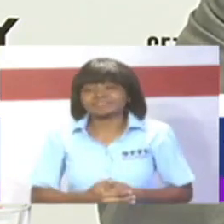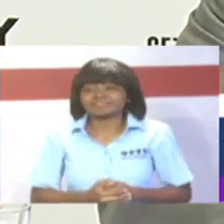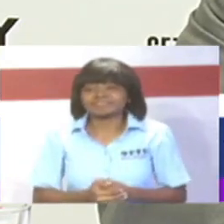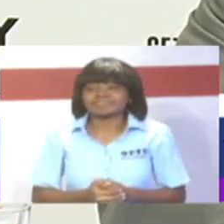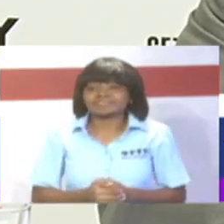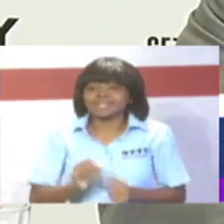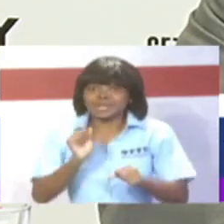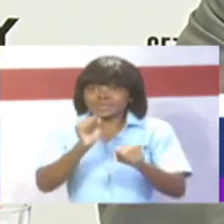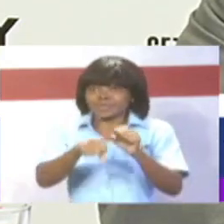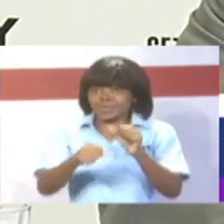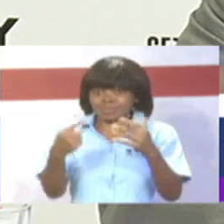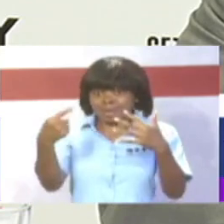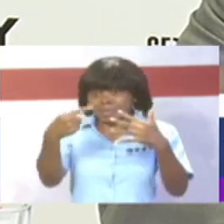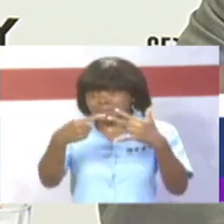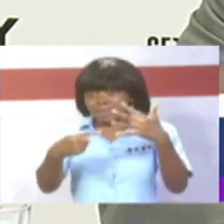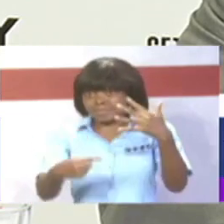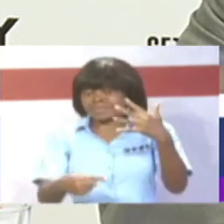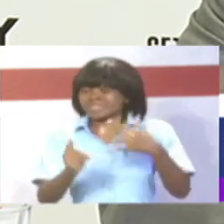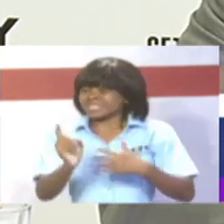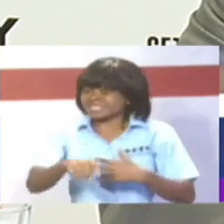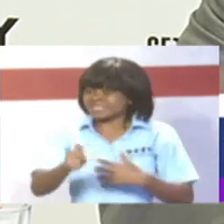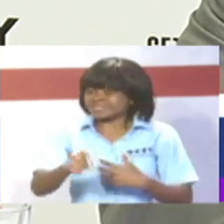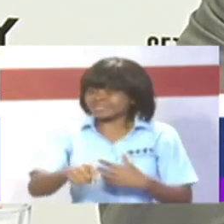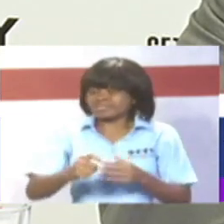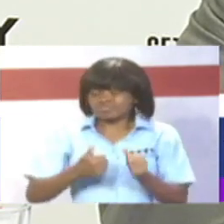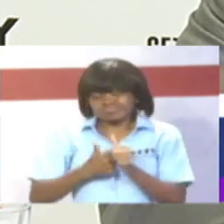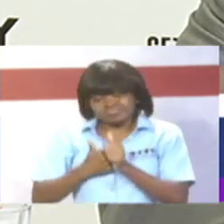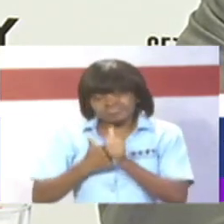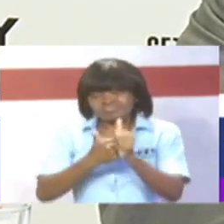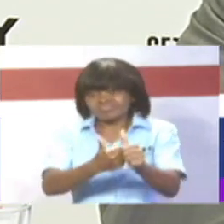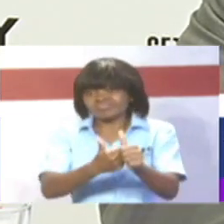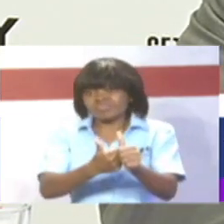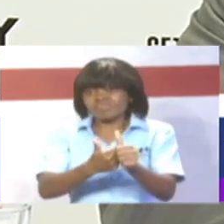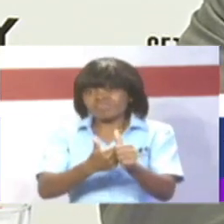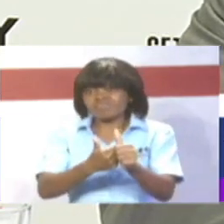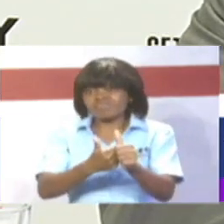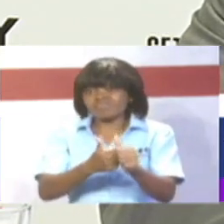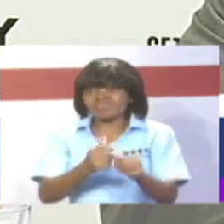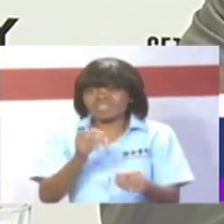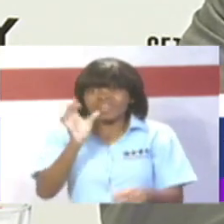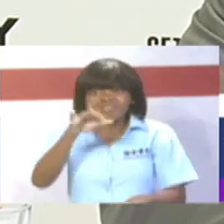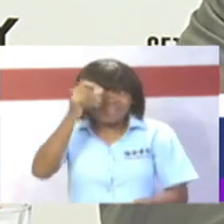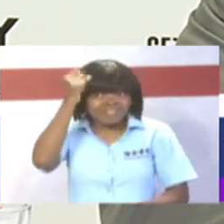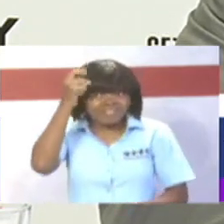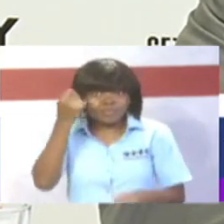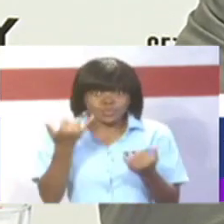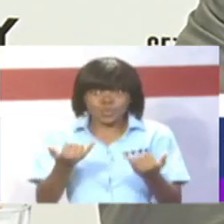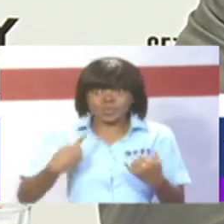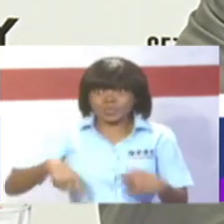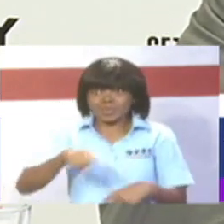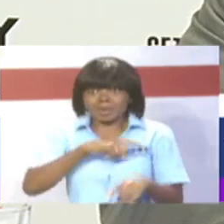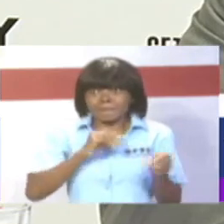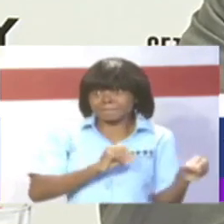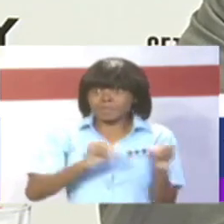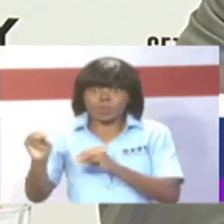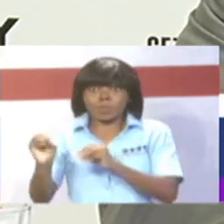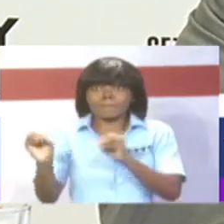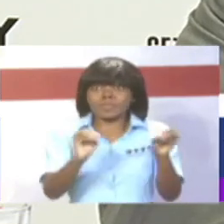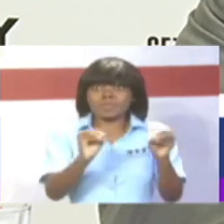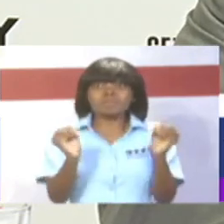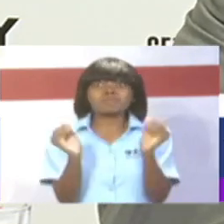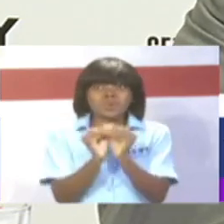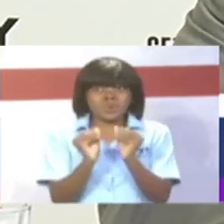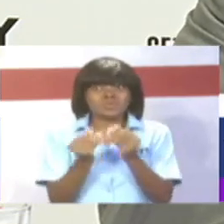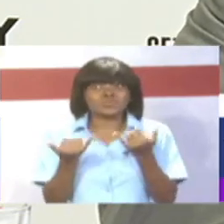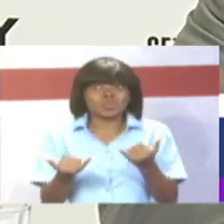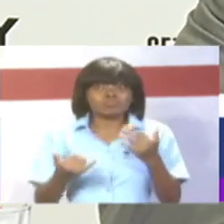to remain in place as we continue to move around more. And that's the comparison between the highest point that we were at in May and what we are now seeing